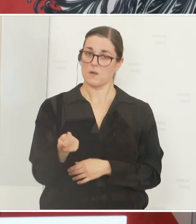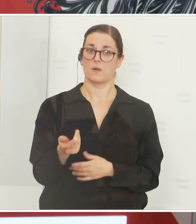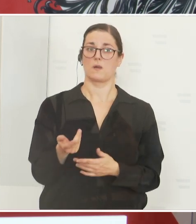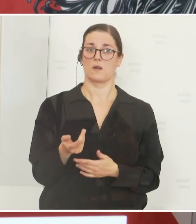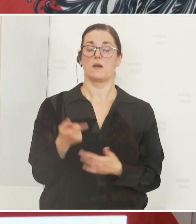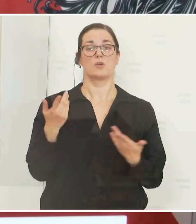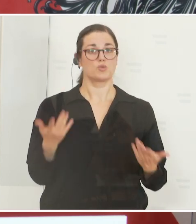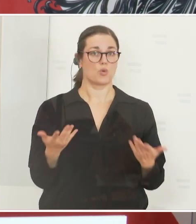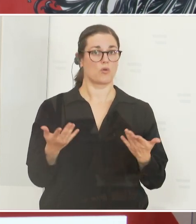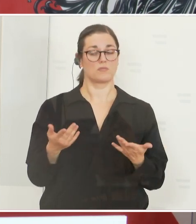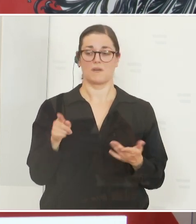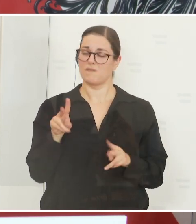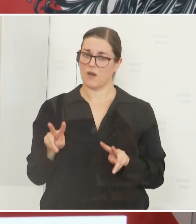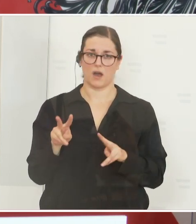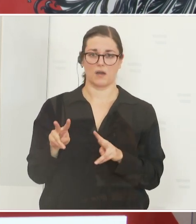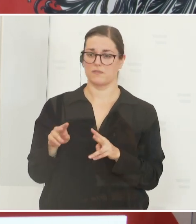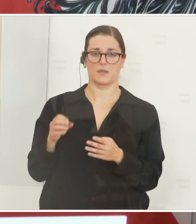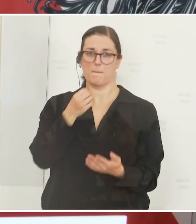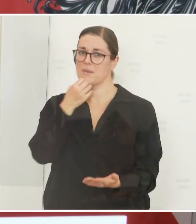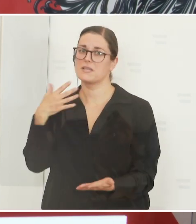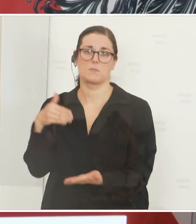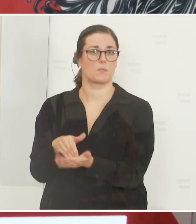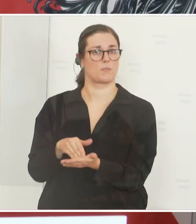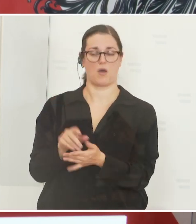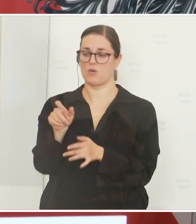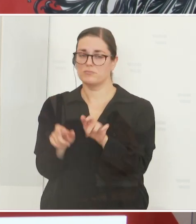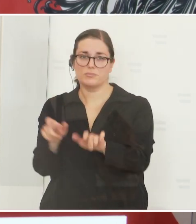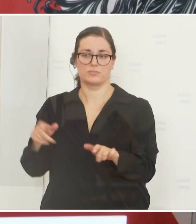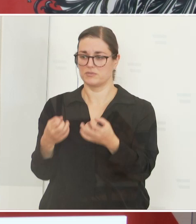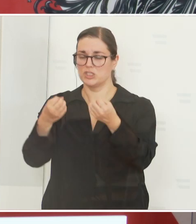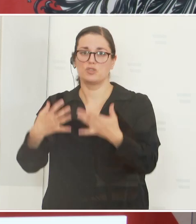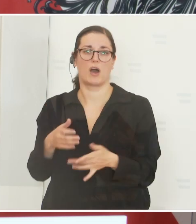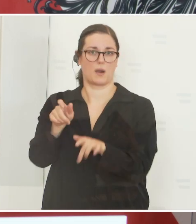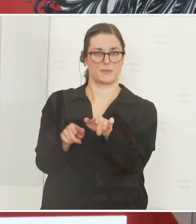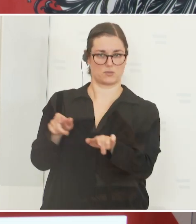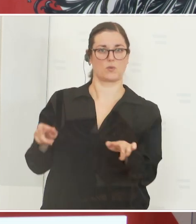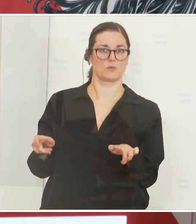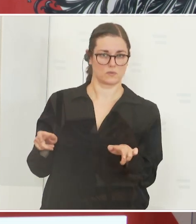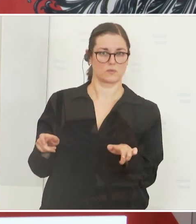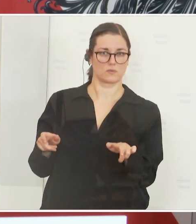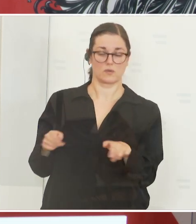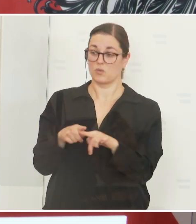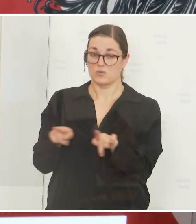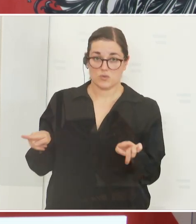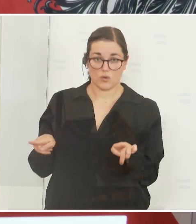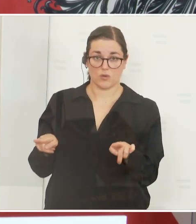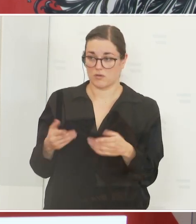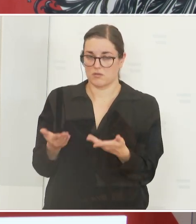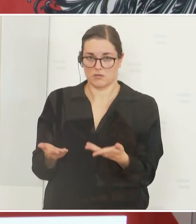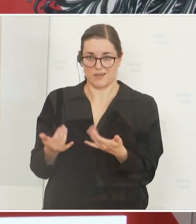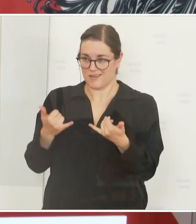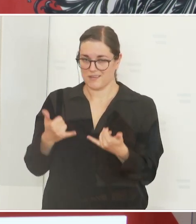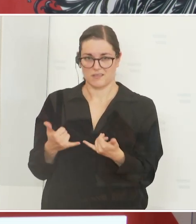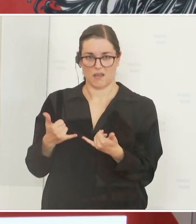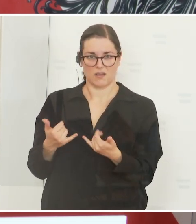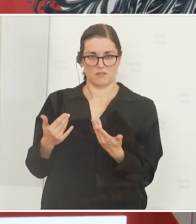is cynical abuse of human beings, and the weakest, called migrants, is not going to